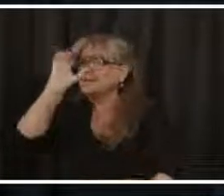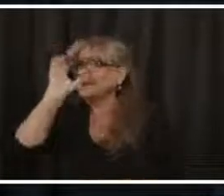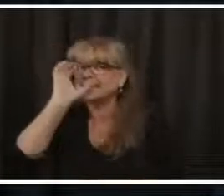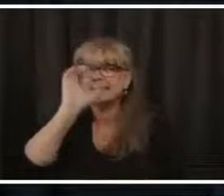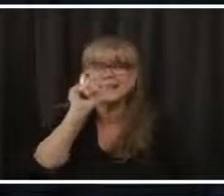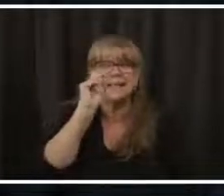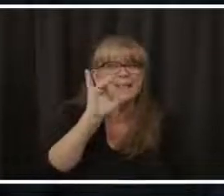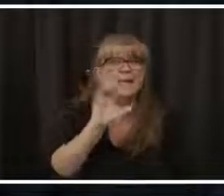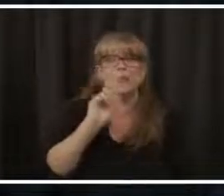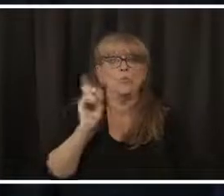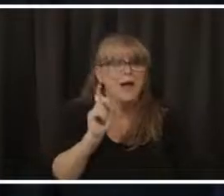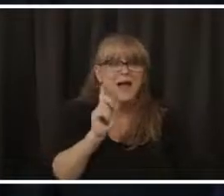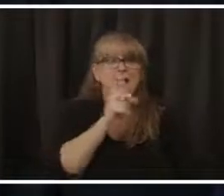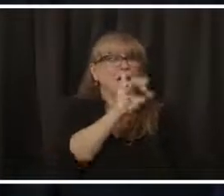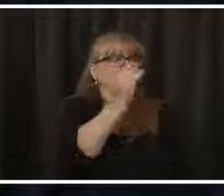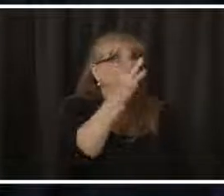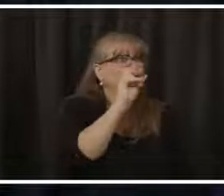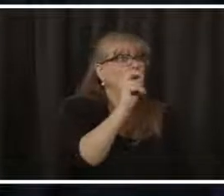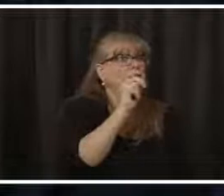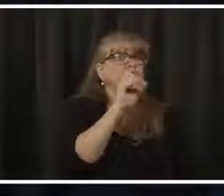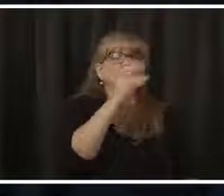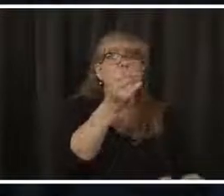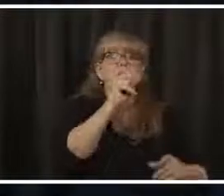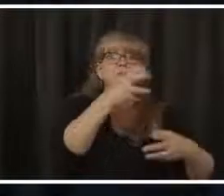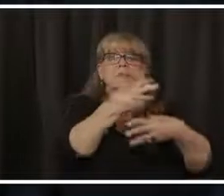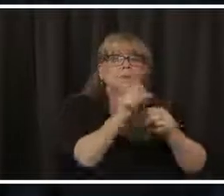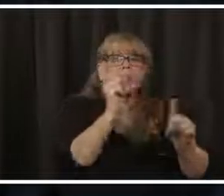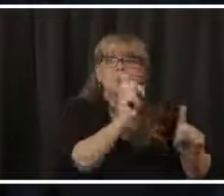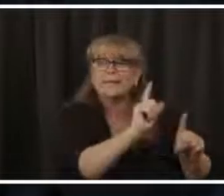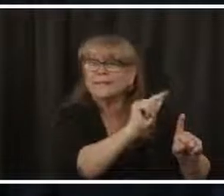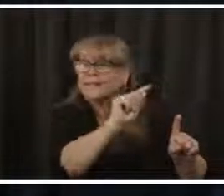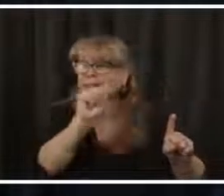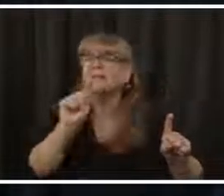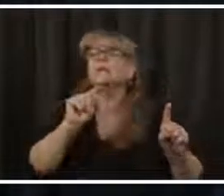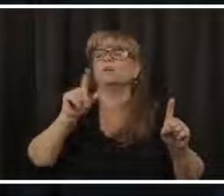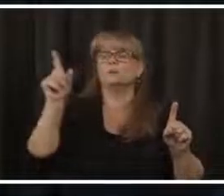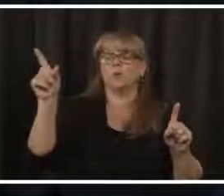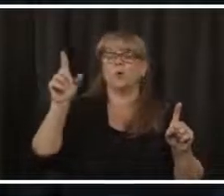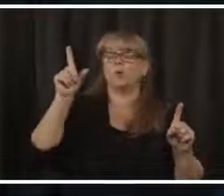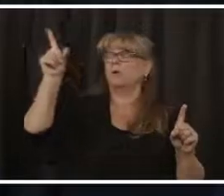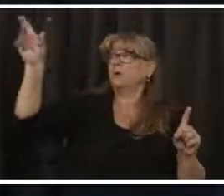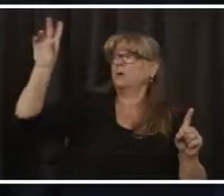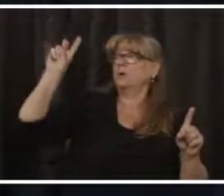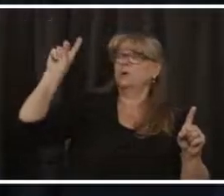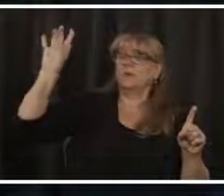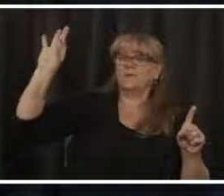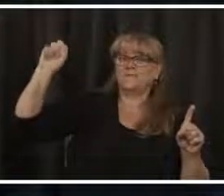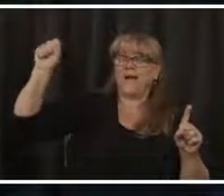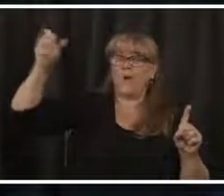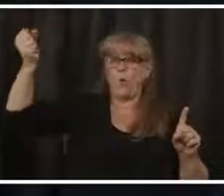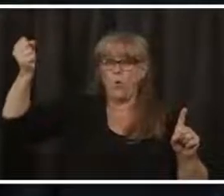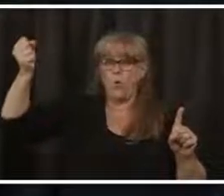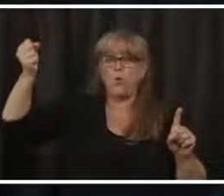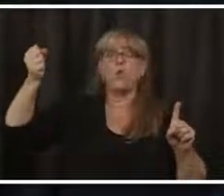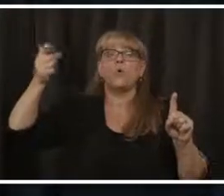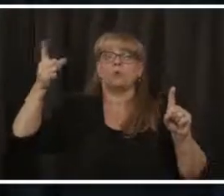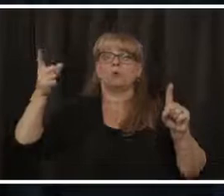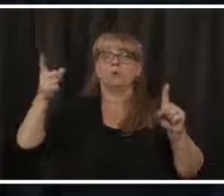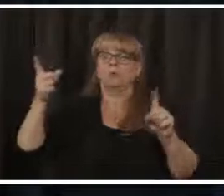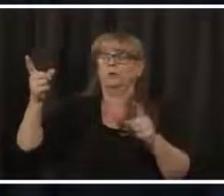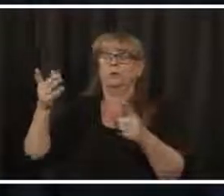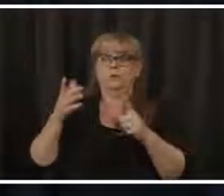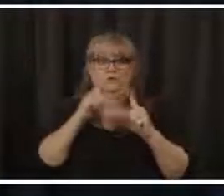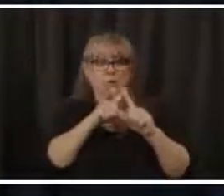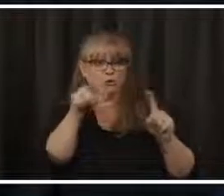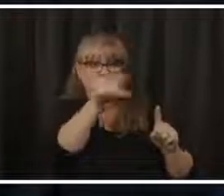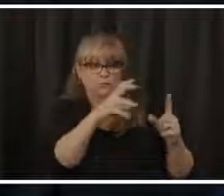think this decision that the federal FDA to pause Johnson & Johnson was designed to increase confidence and really make sure that consumers,